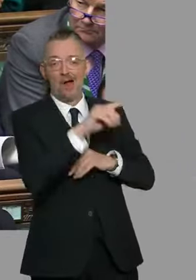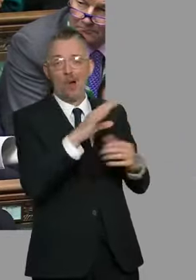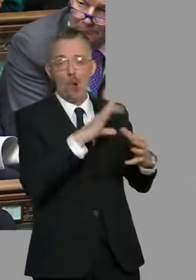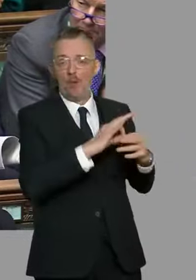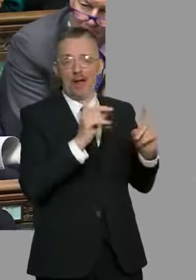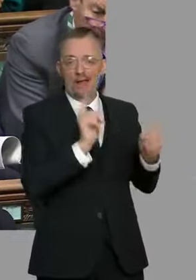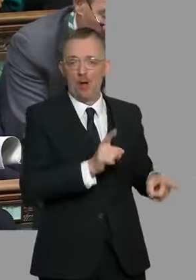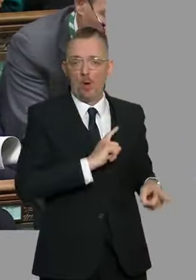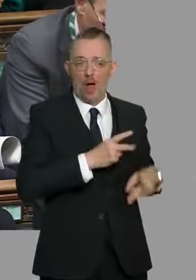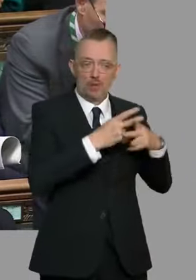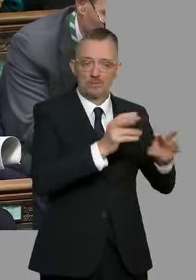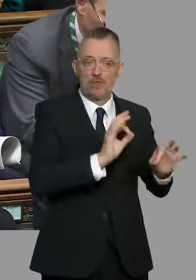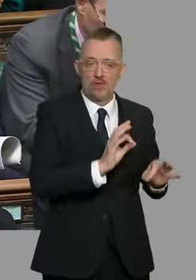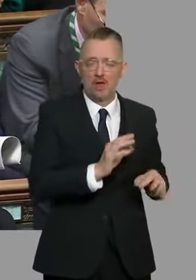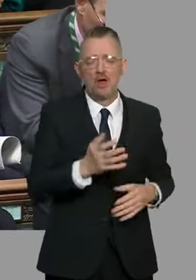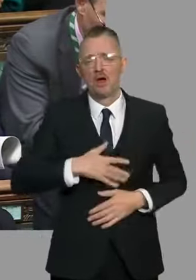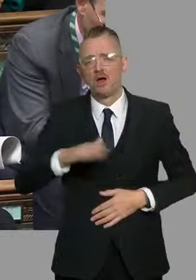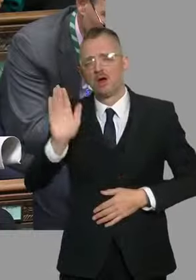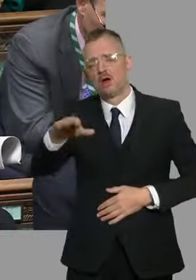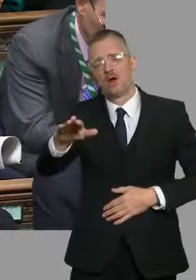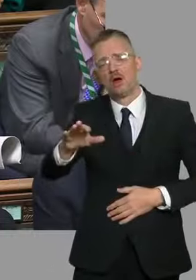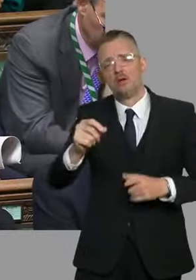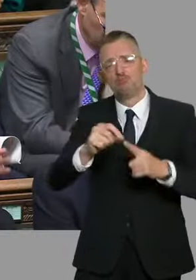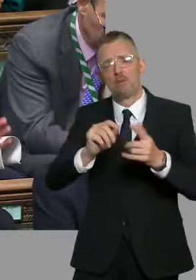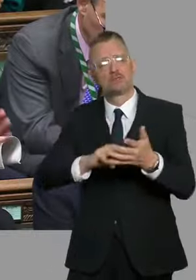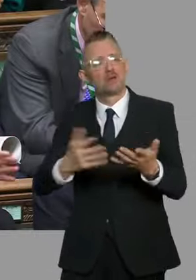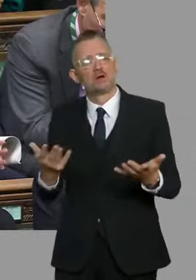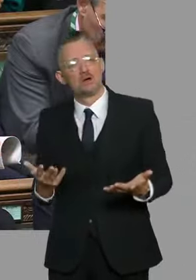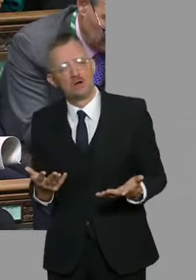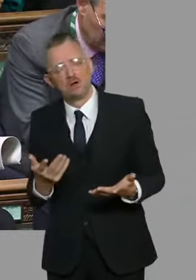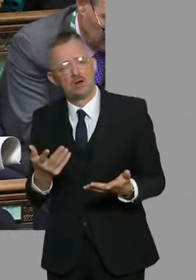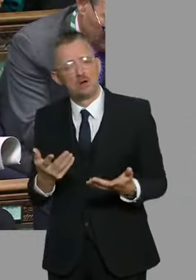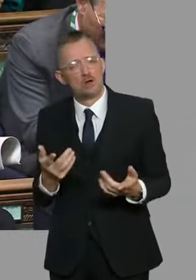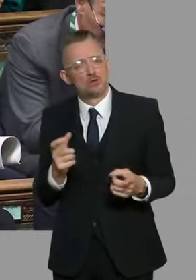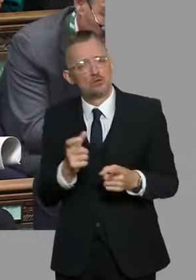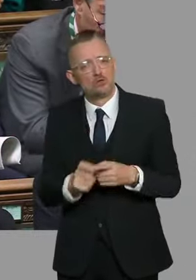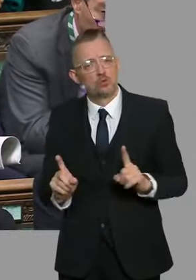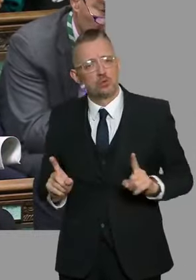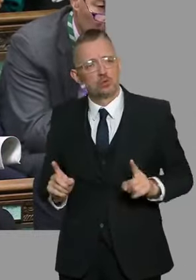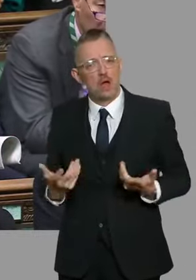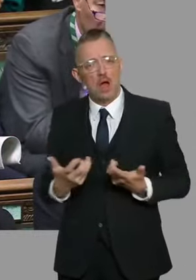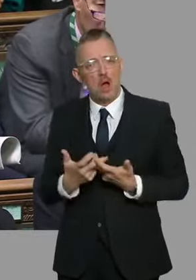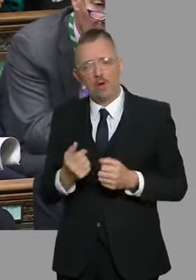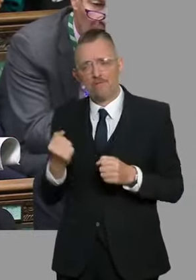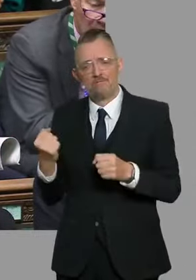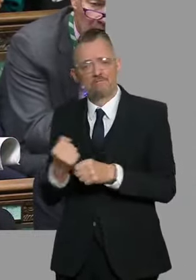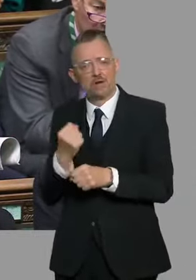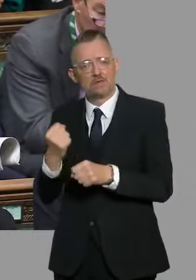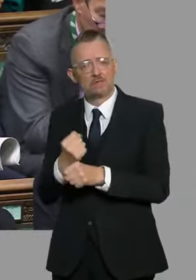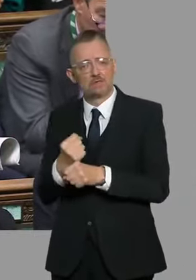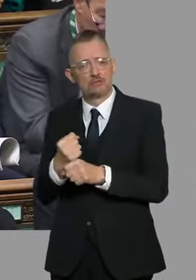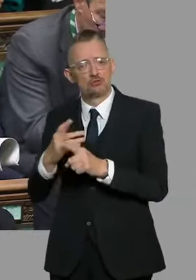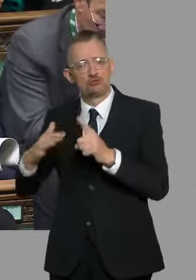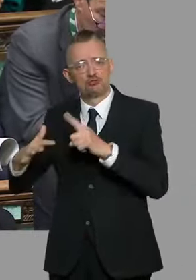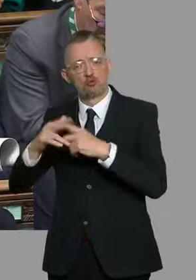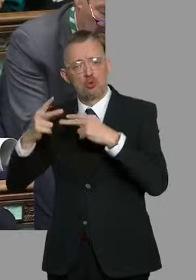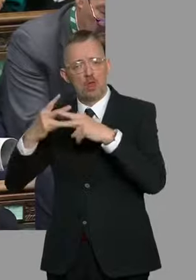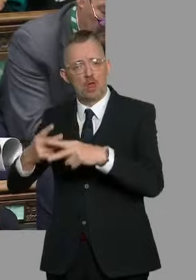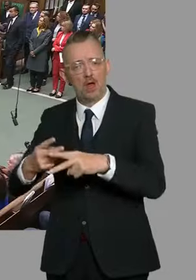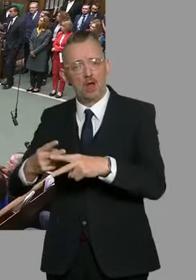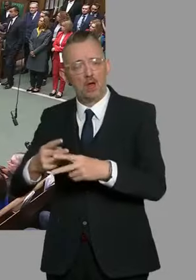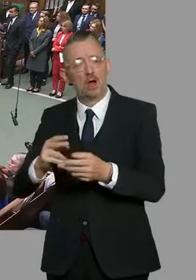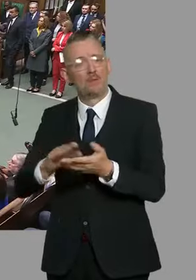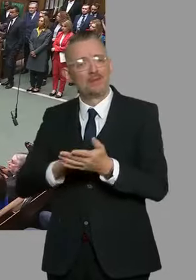doing to fix social care, to fix patient flow through hospitals, so that ambulances can get back to saving